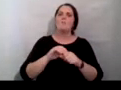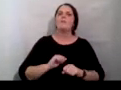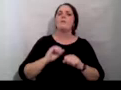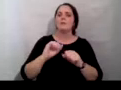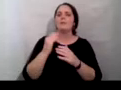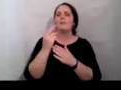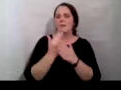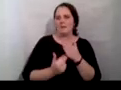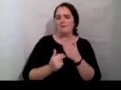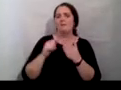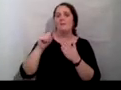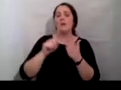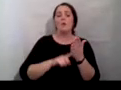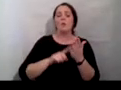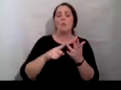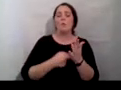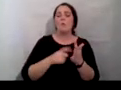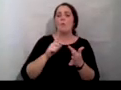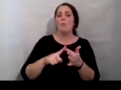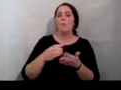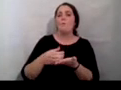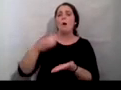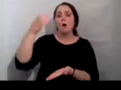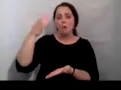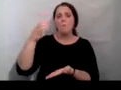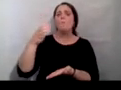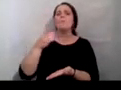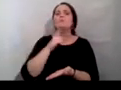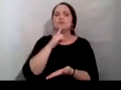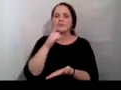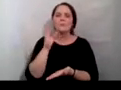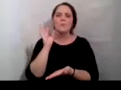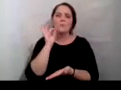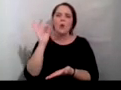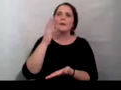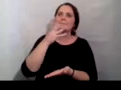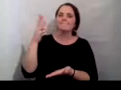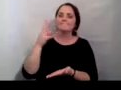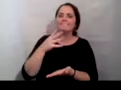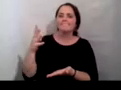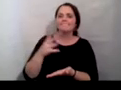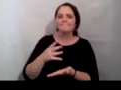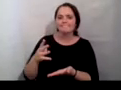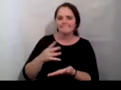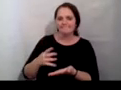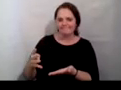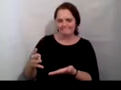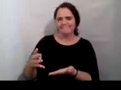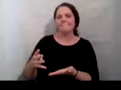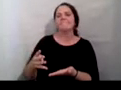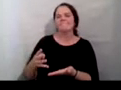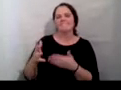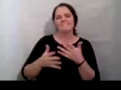art. So these beautiful law poles here show this red and white ochre. So the red and